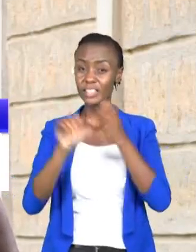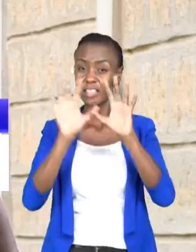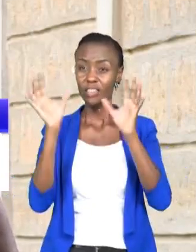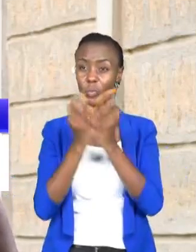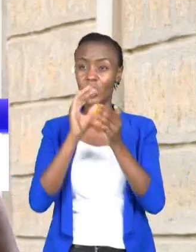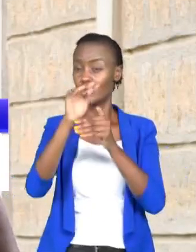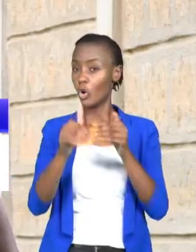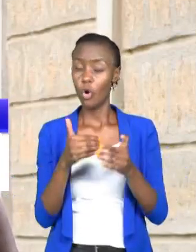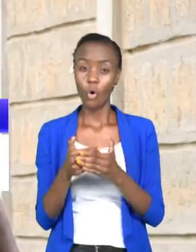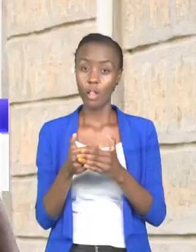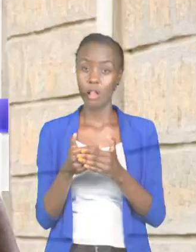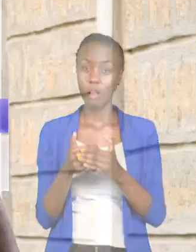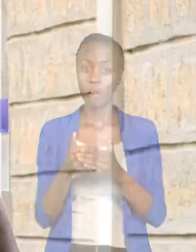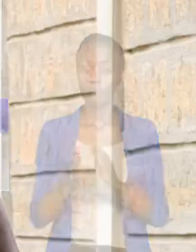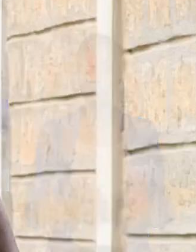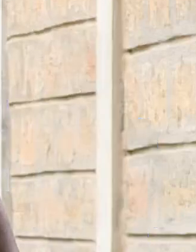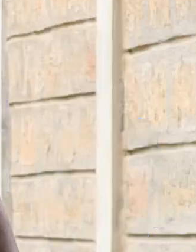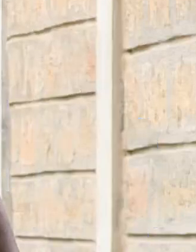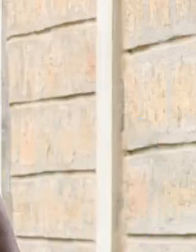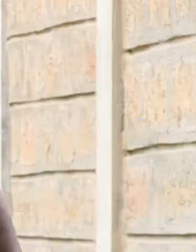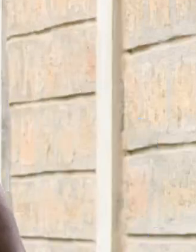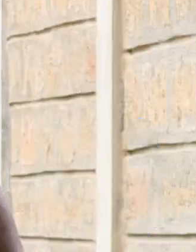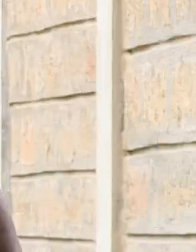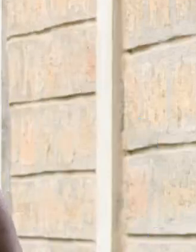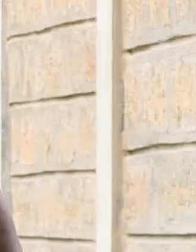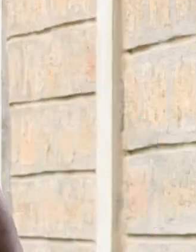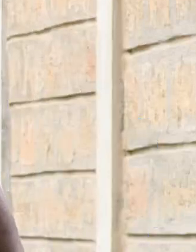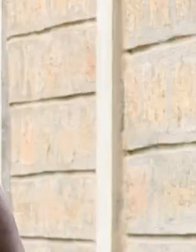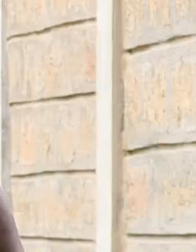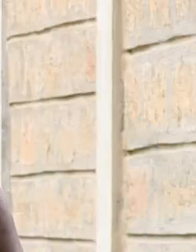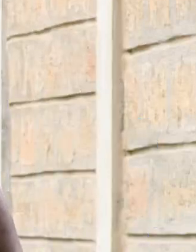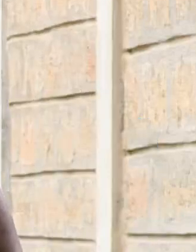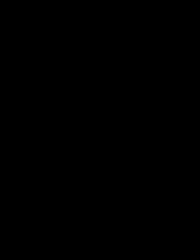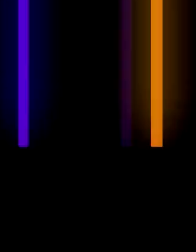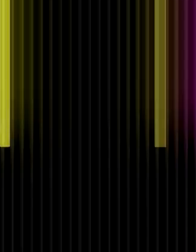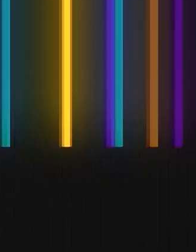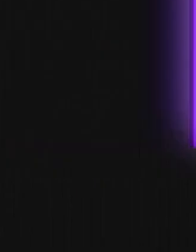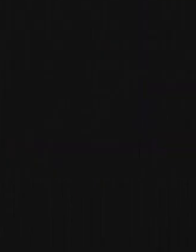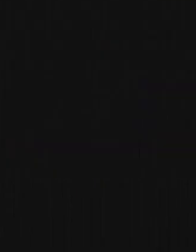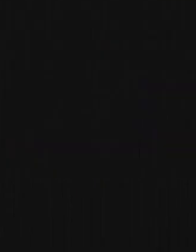healthcare system. Namukana Samwel, Switch TV, South Sea, Nairobi.